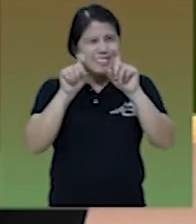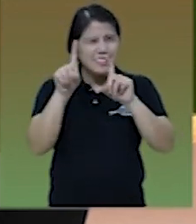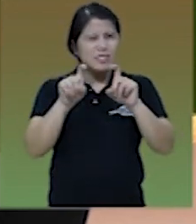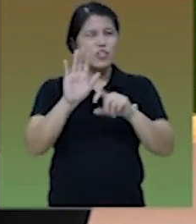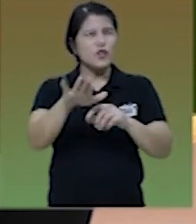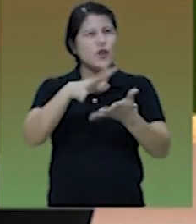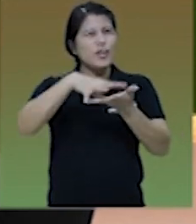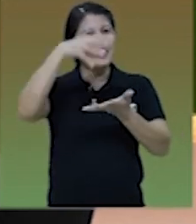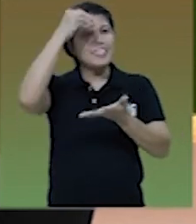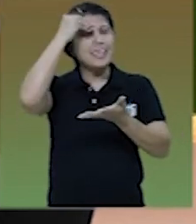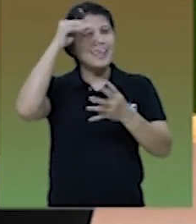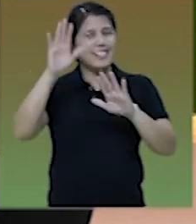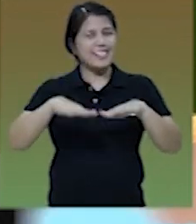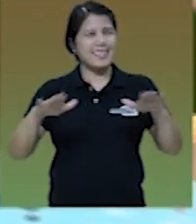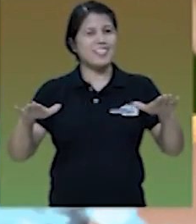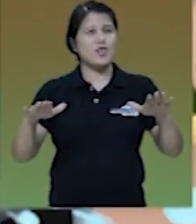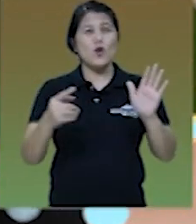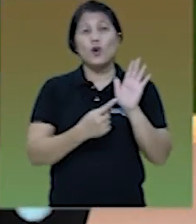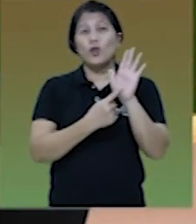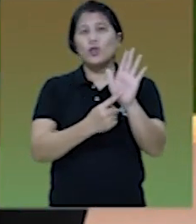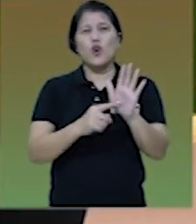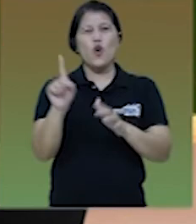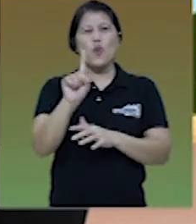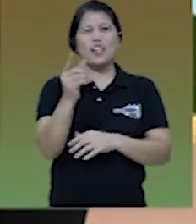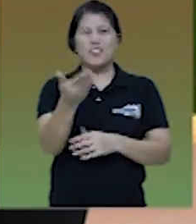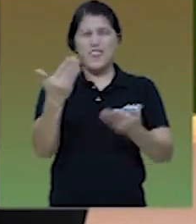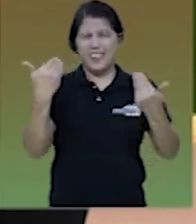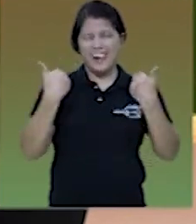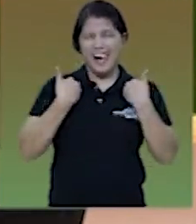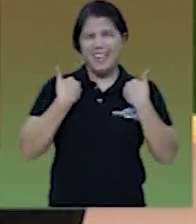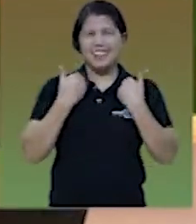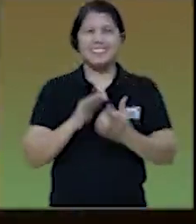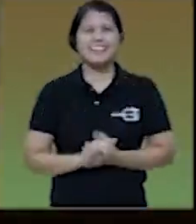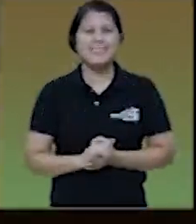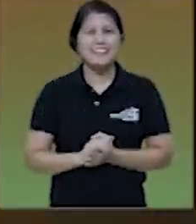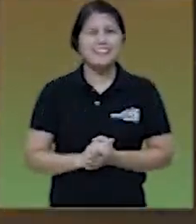learning. Kids, show what you've got!